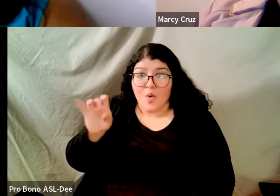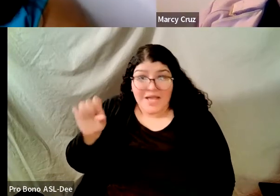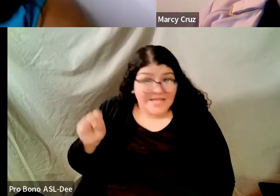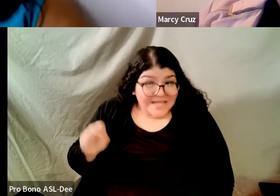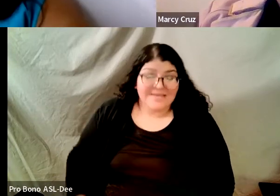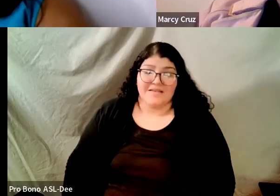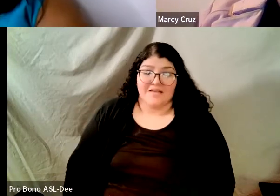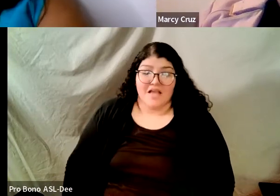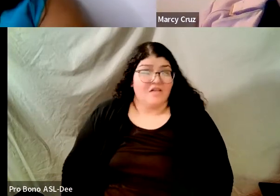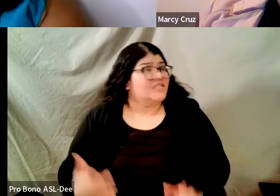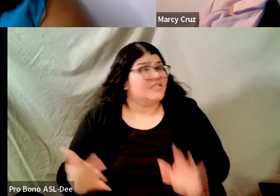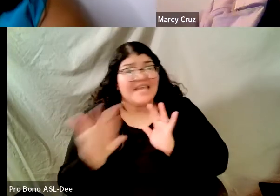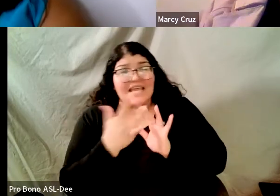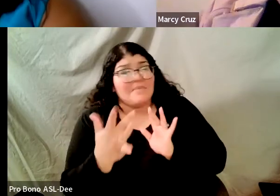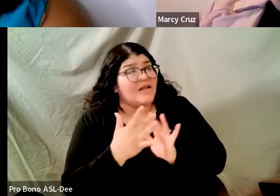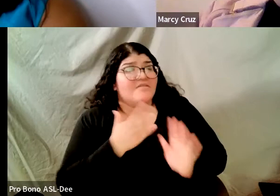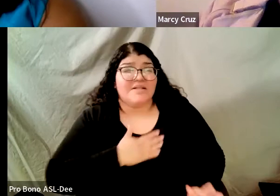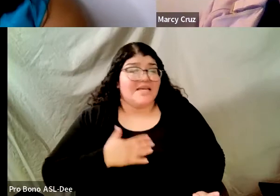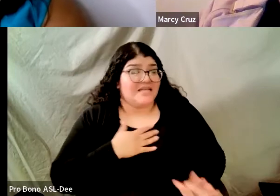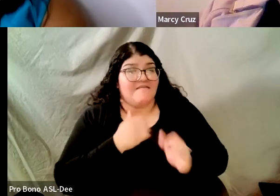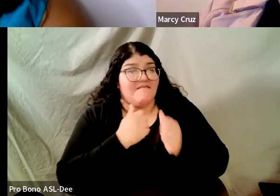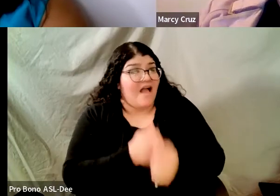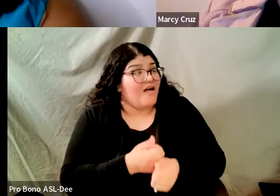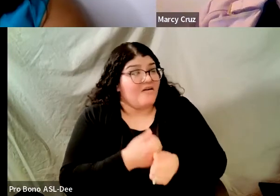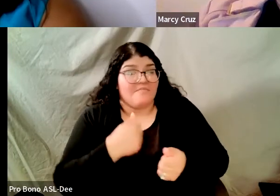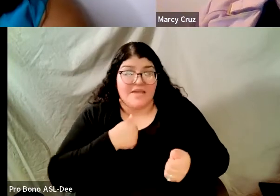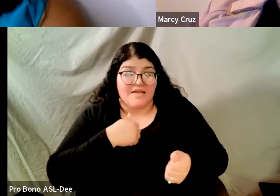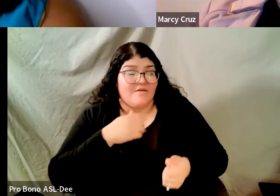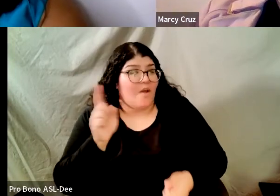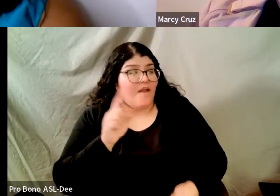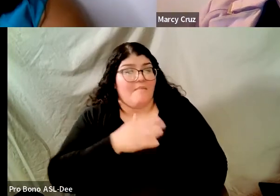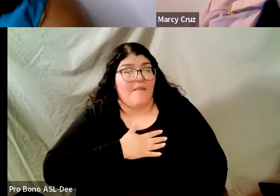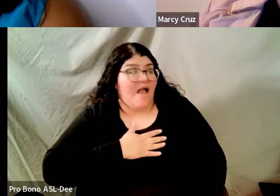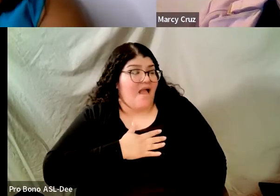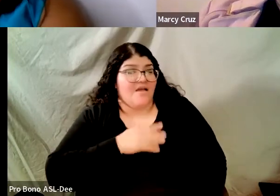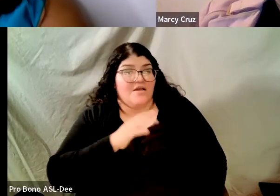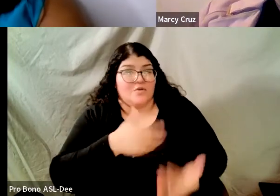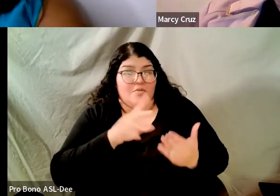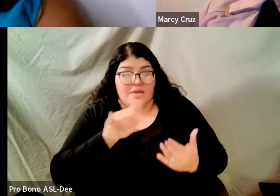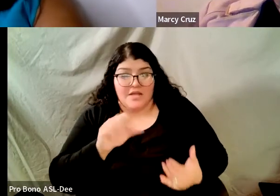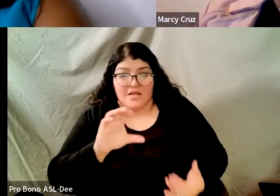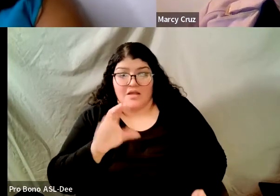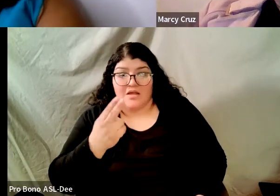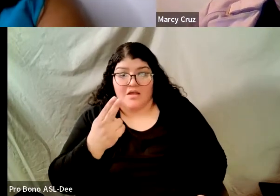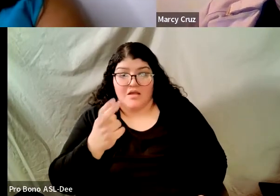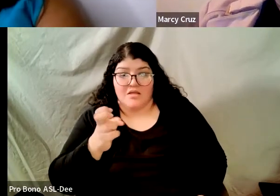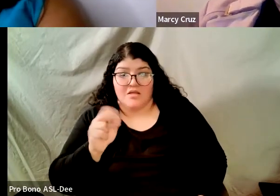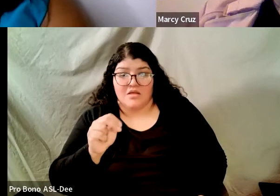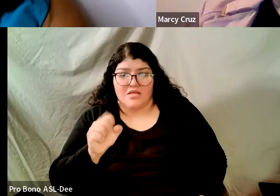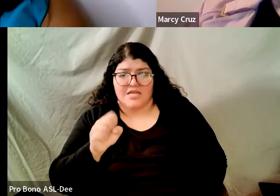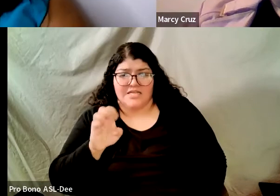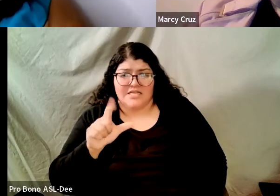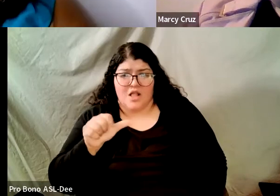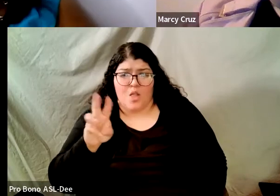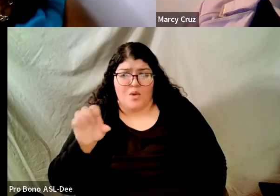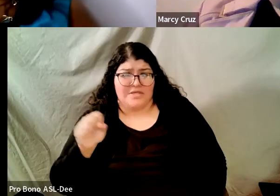Just keep in touch with me. You can follow me on my social media pages at Chenese Lewis. My Instagram is acting kind of weird today, so I don't know